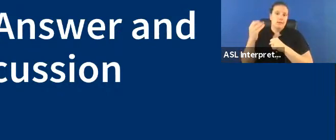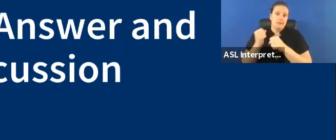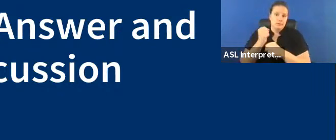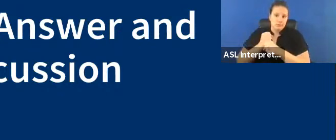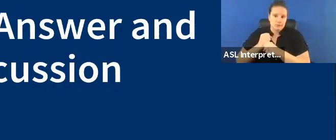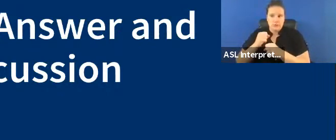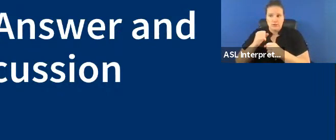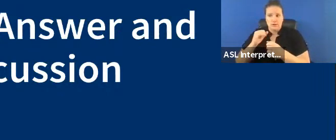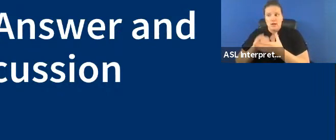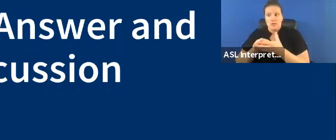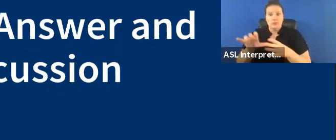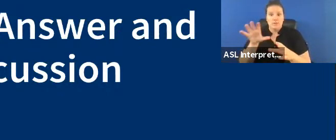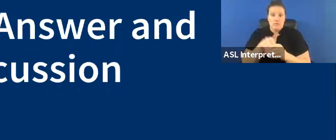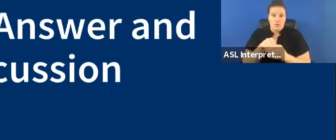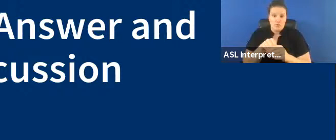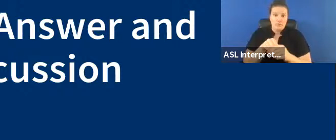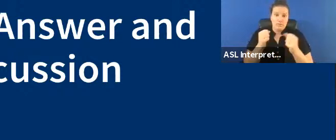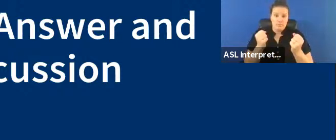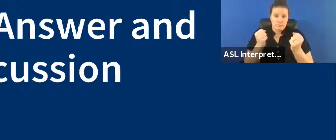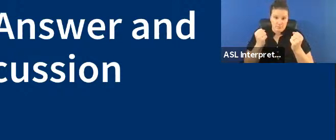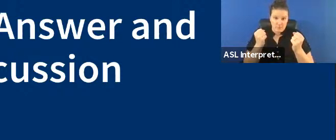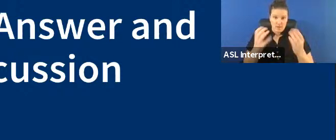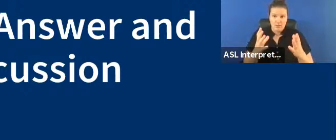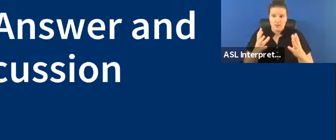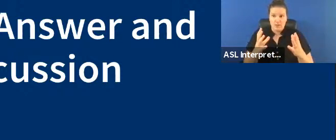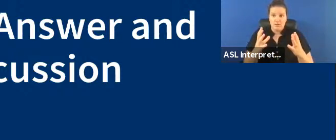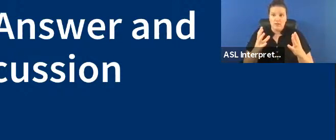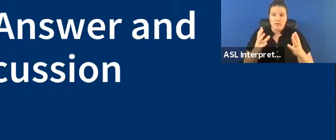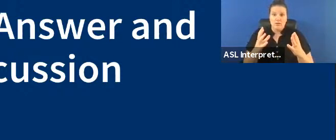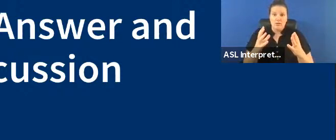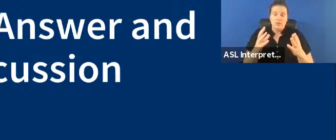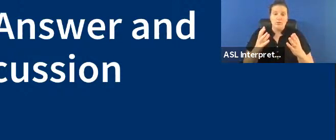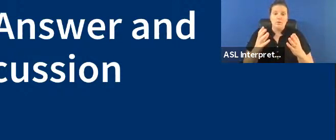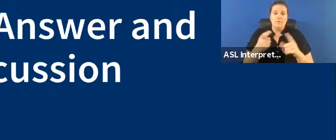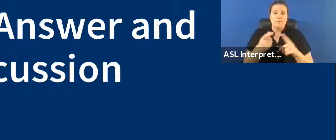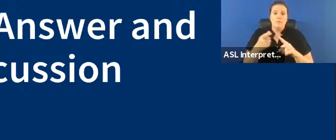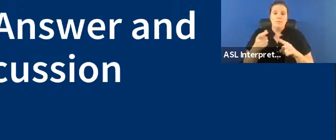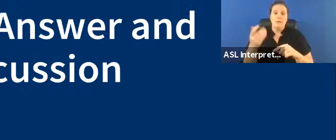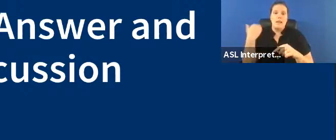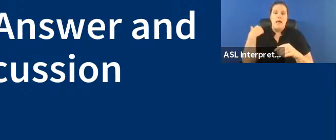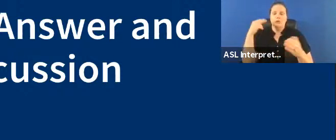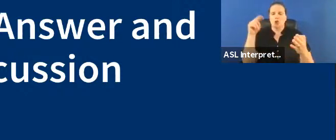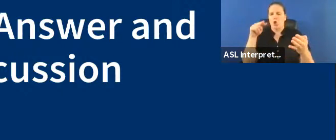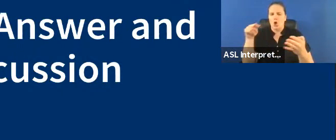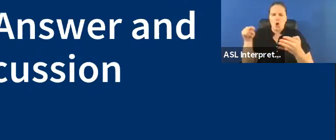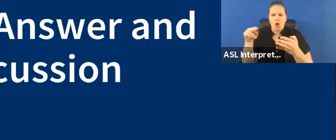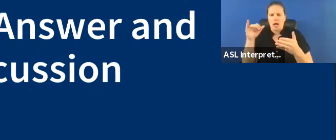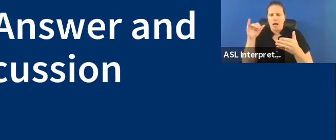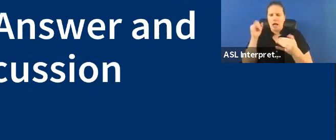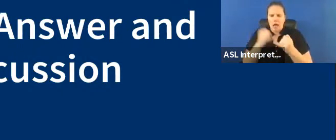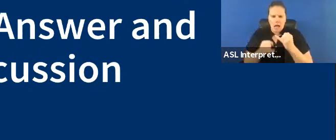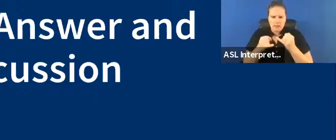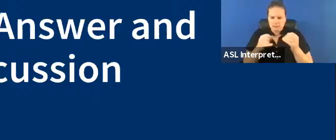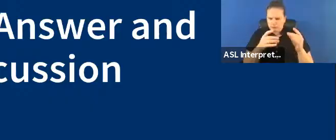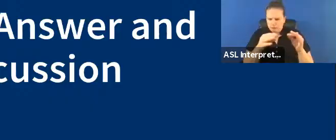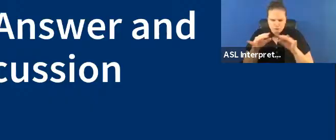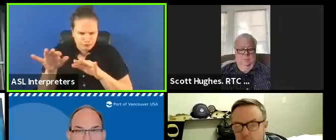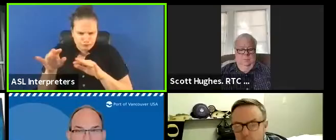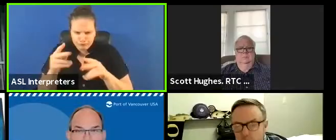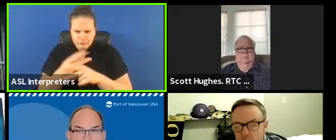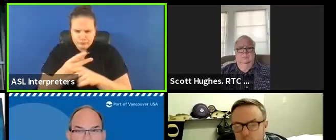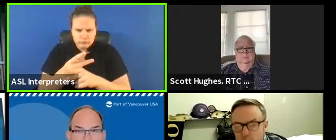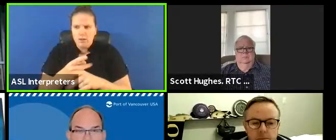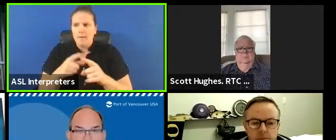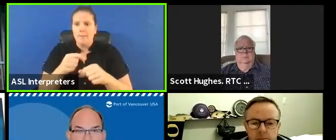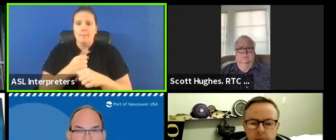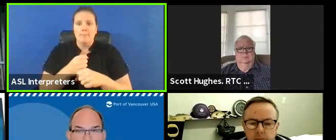were certainly many of them were part and parcel of the last look and the last go around. And so just being able to make